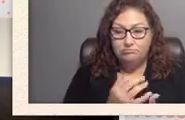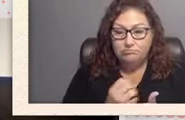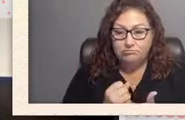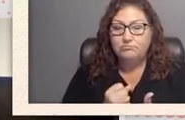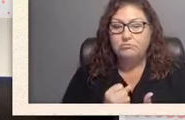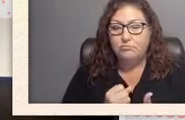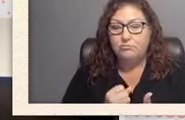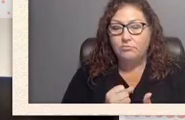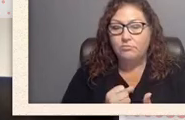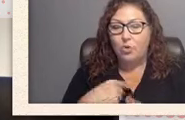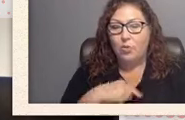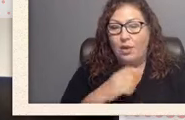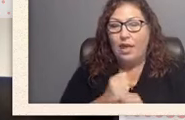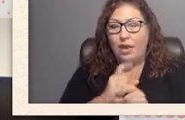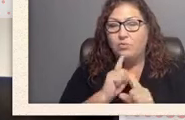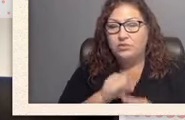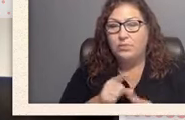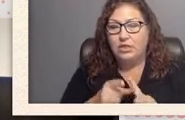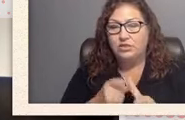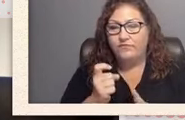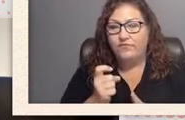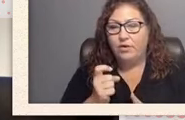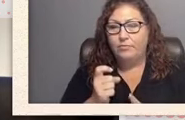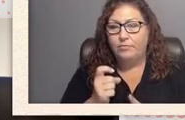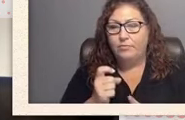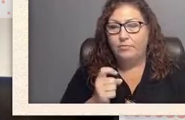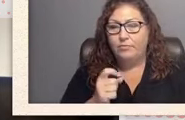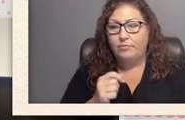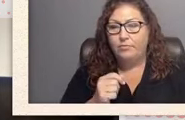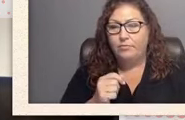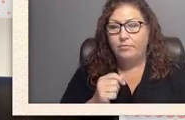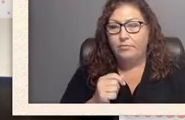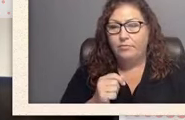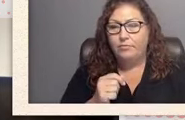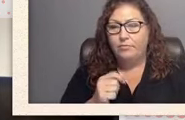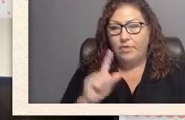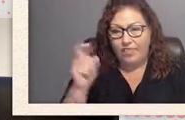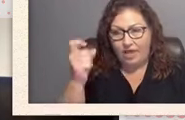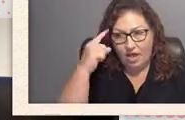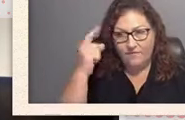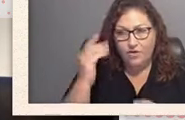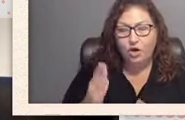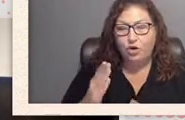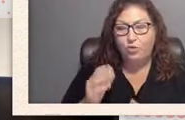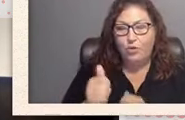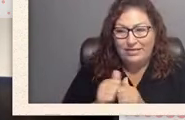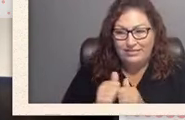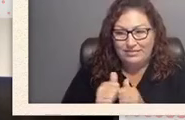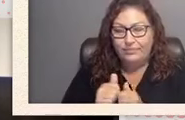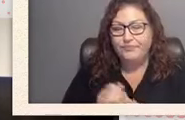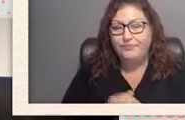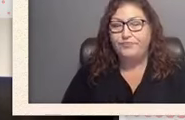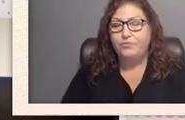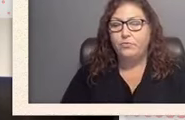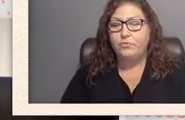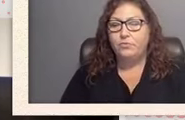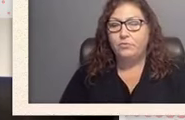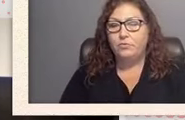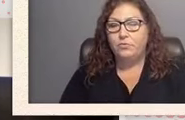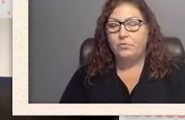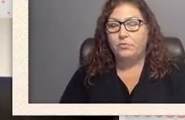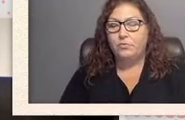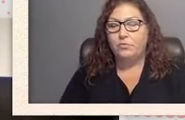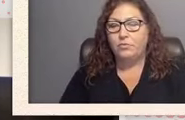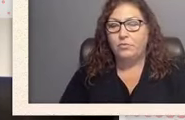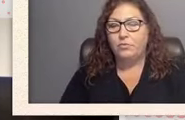responses from the state governor, or the governor race, and